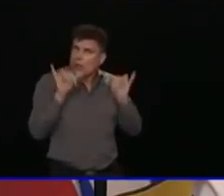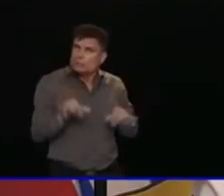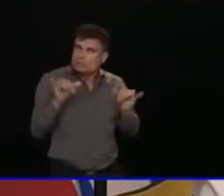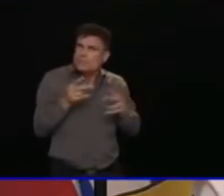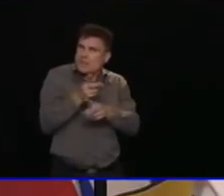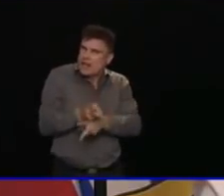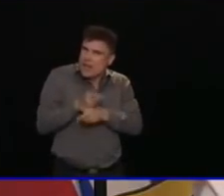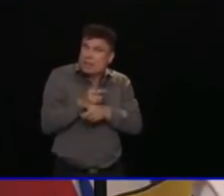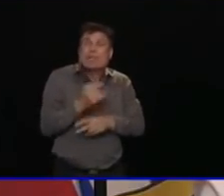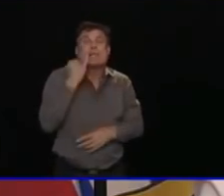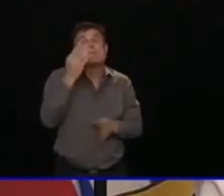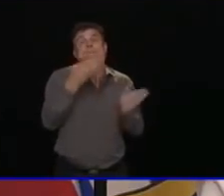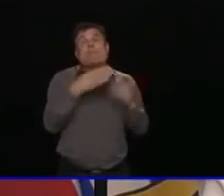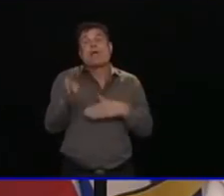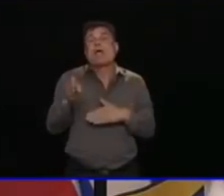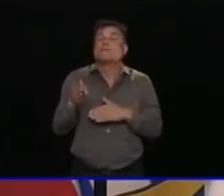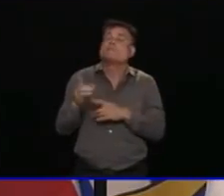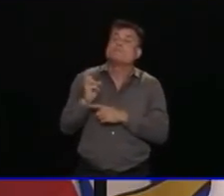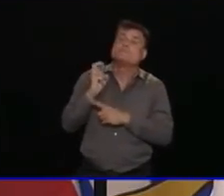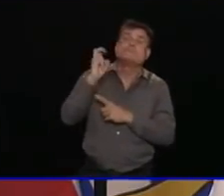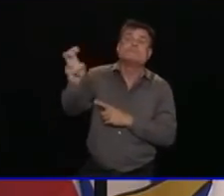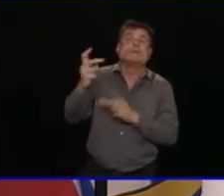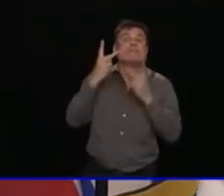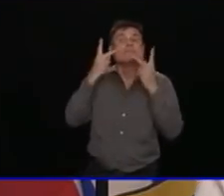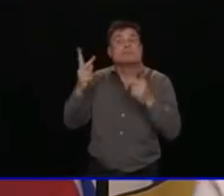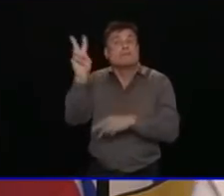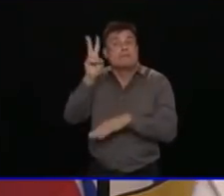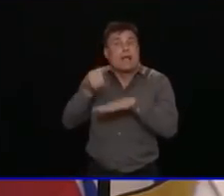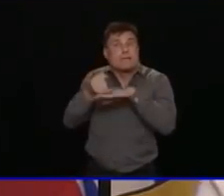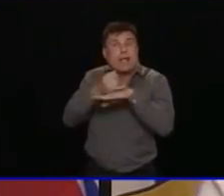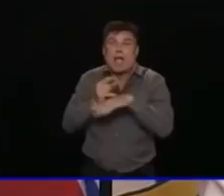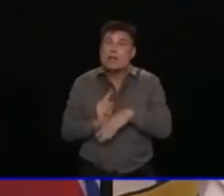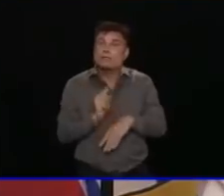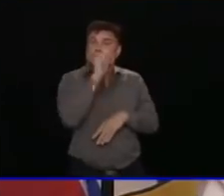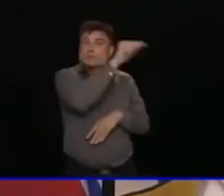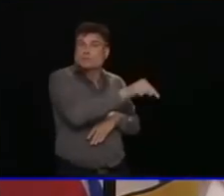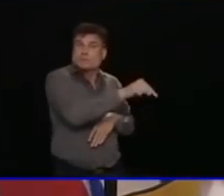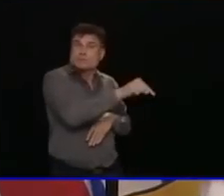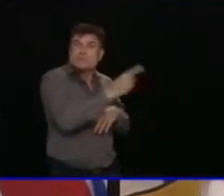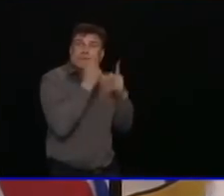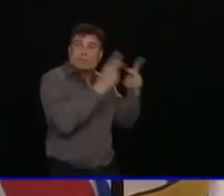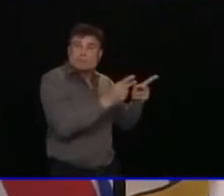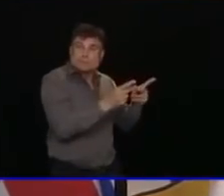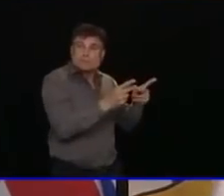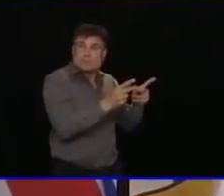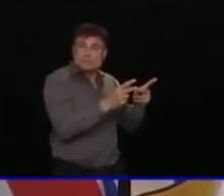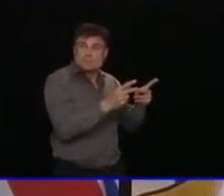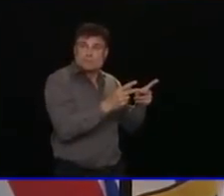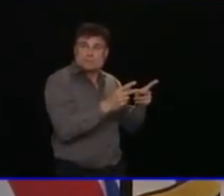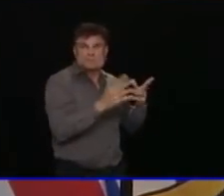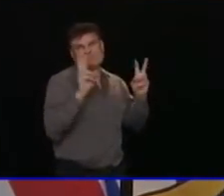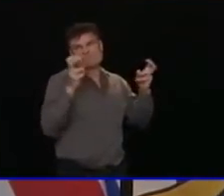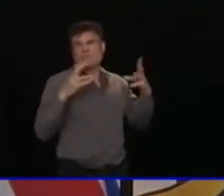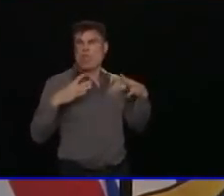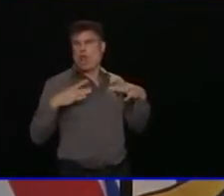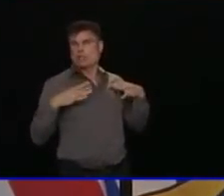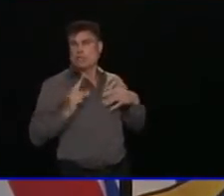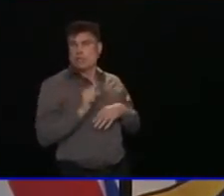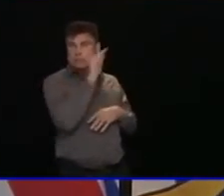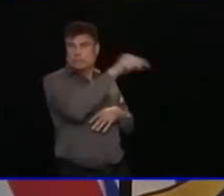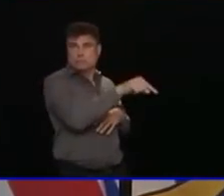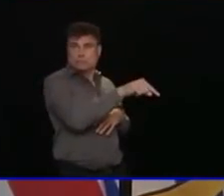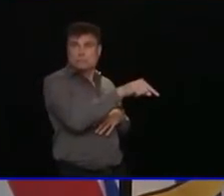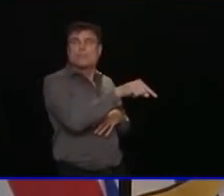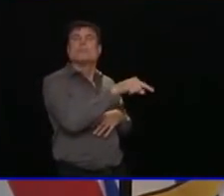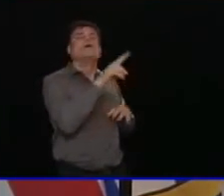same things that we do at home, that we're being respectful of the community, that we're not overcrowding places, that we're not gathering